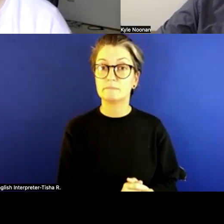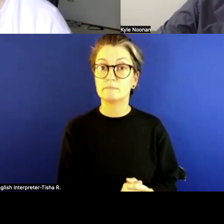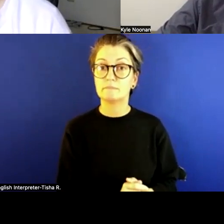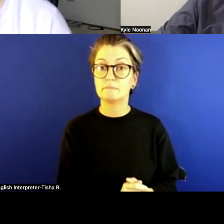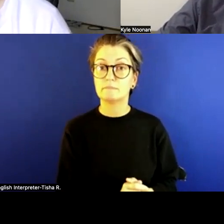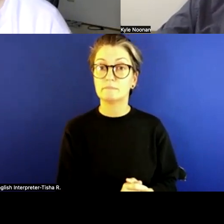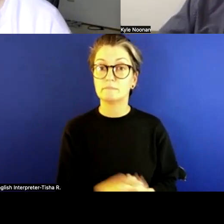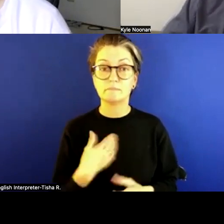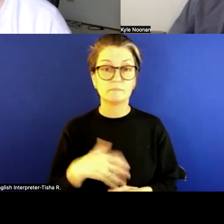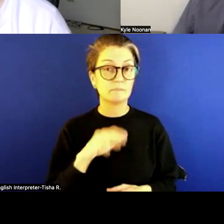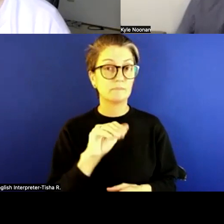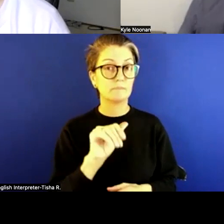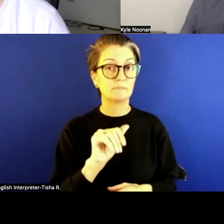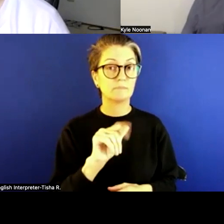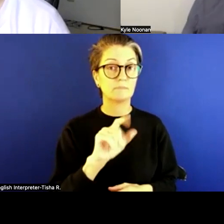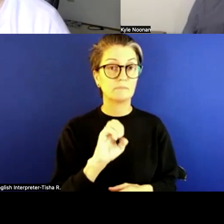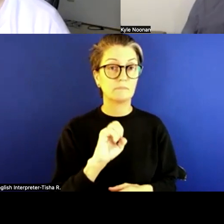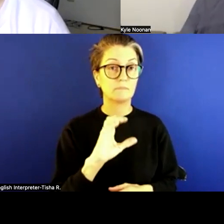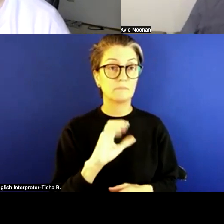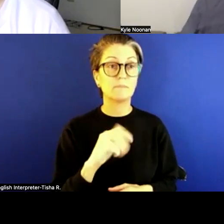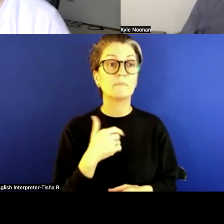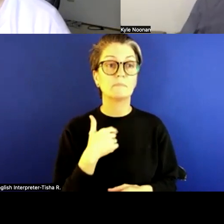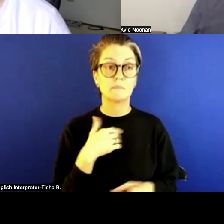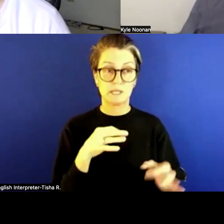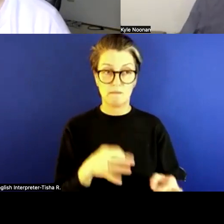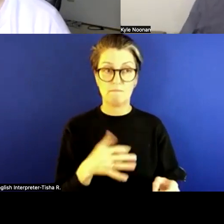This is Alec. I definitely feel veteran pride,